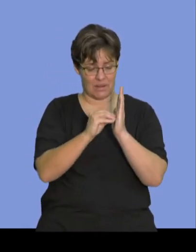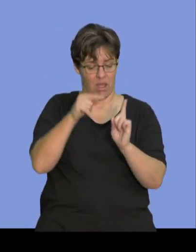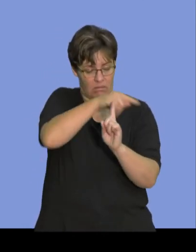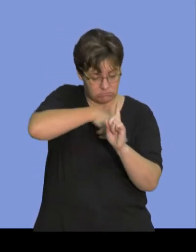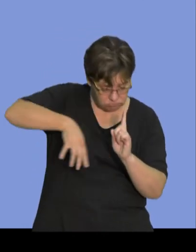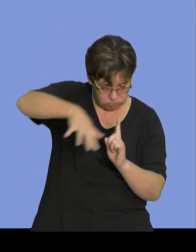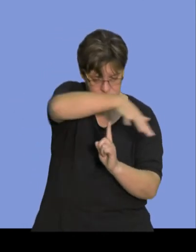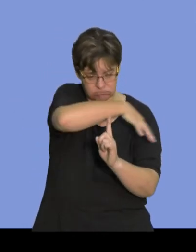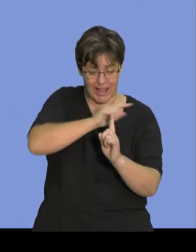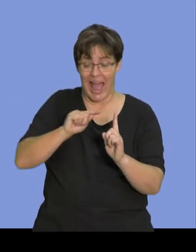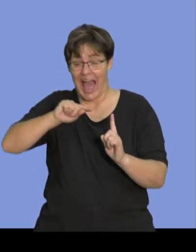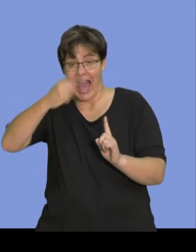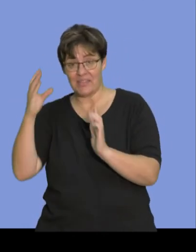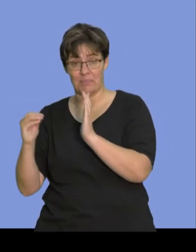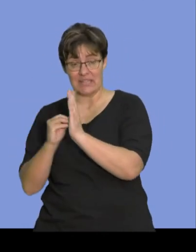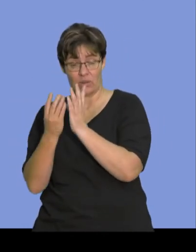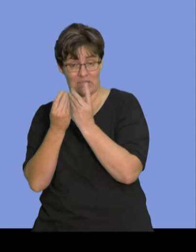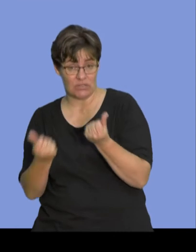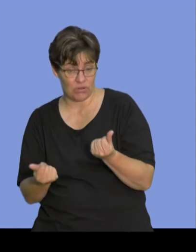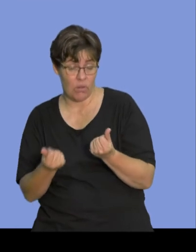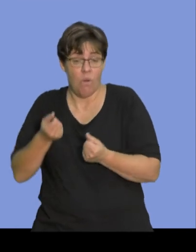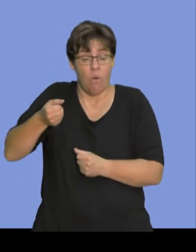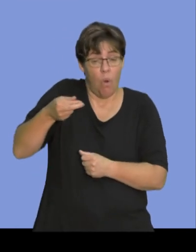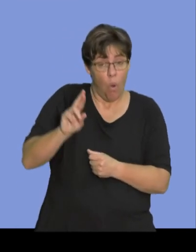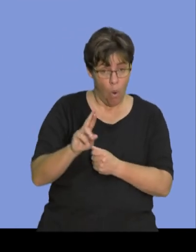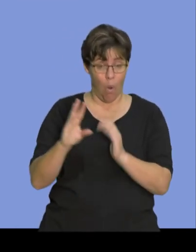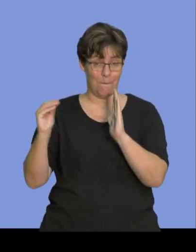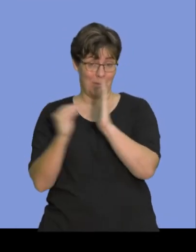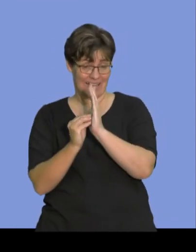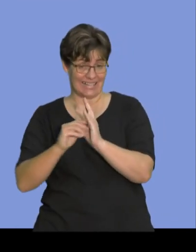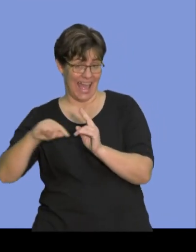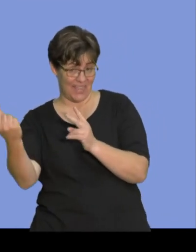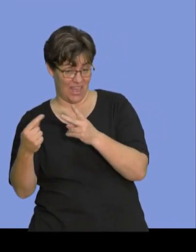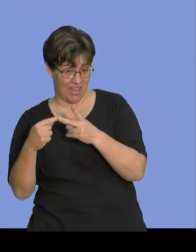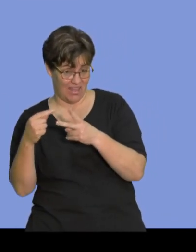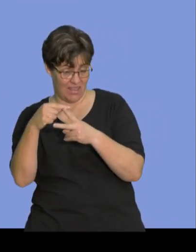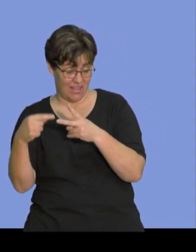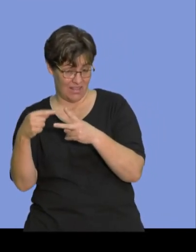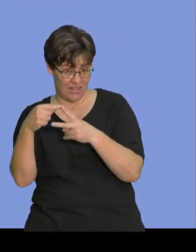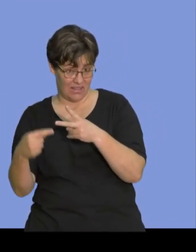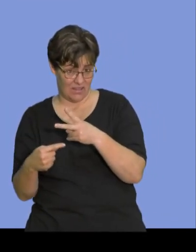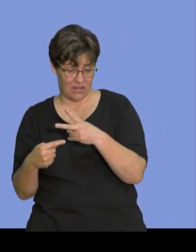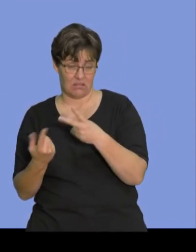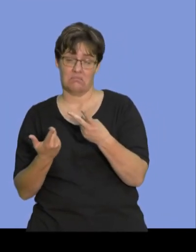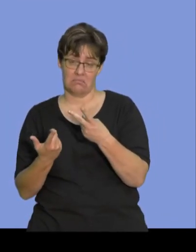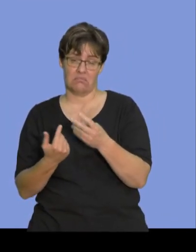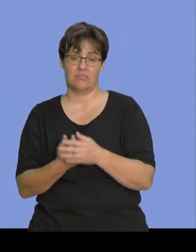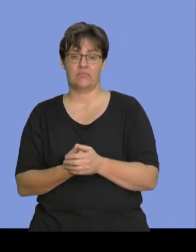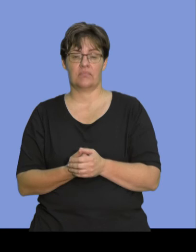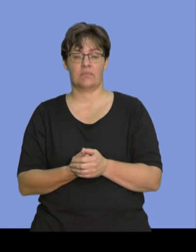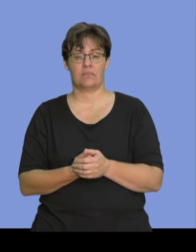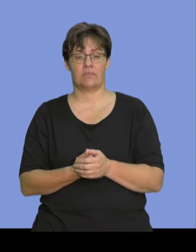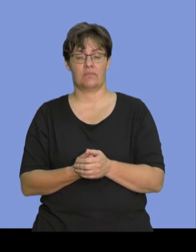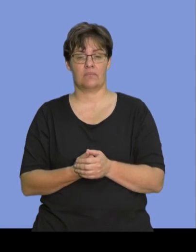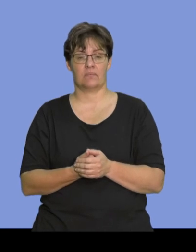region around a magnet in which another magnetic material or a magnet or another magnet, it could be